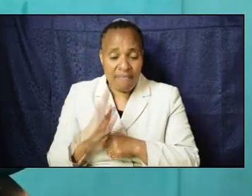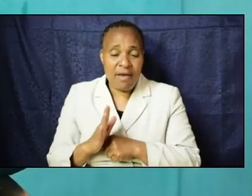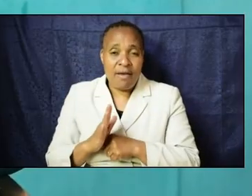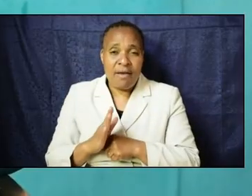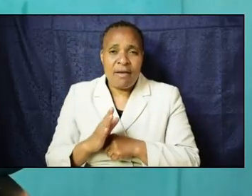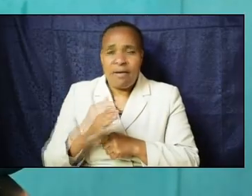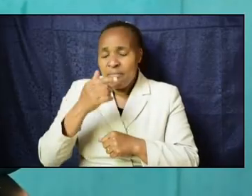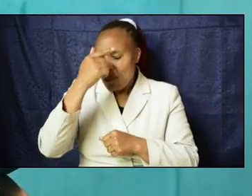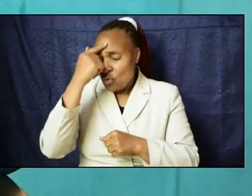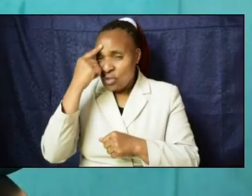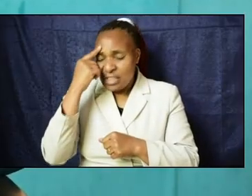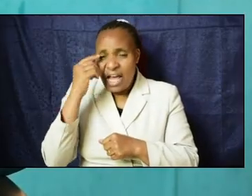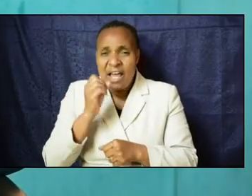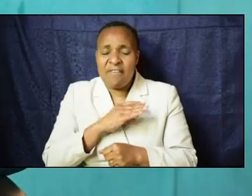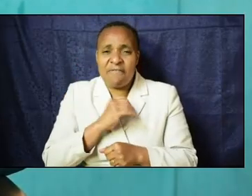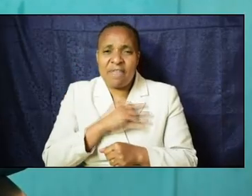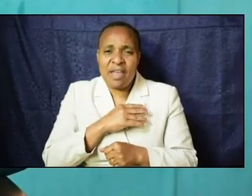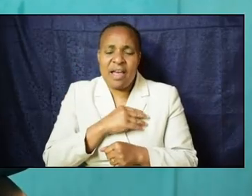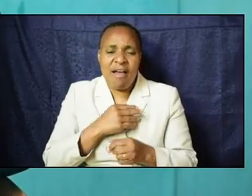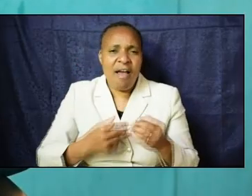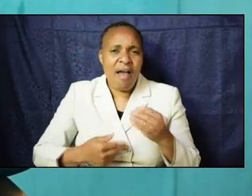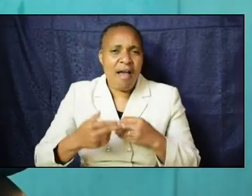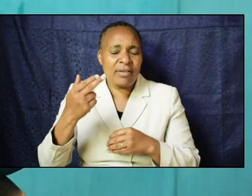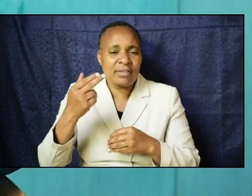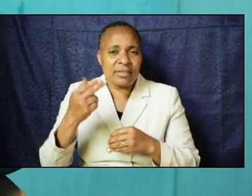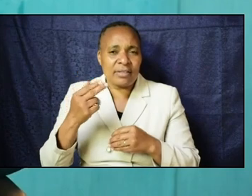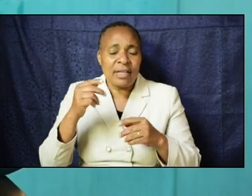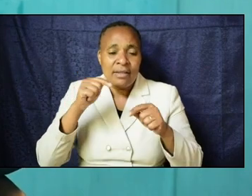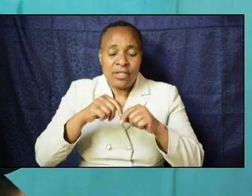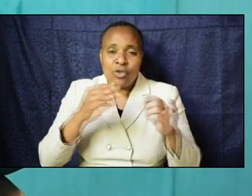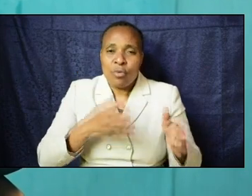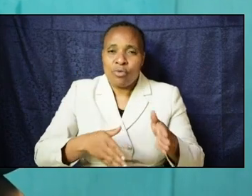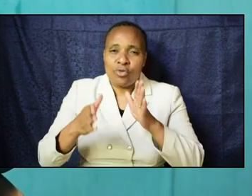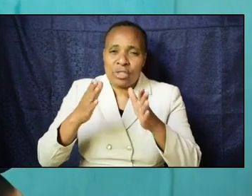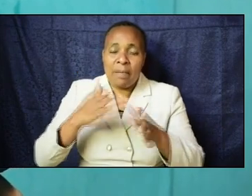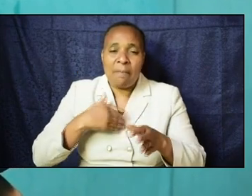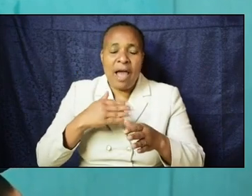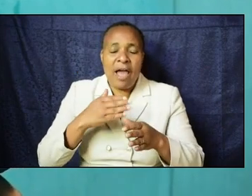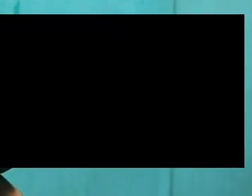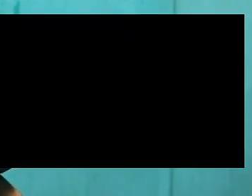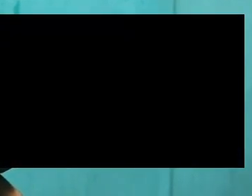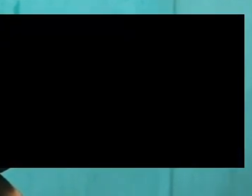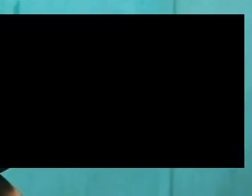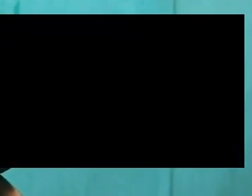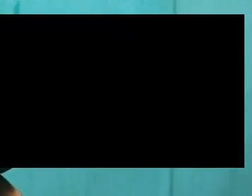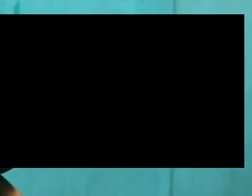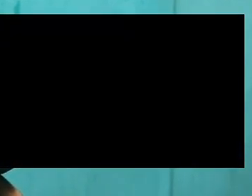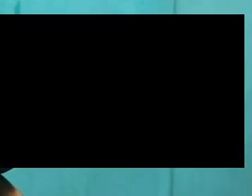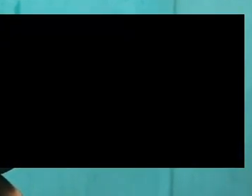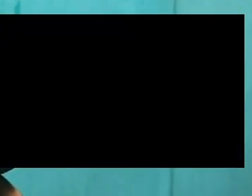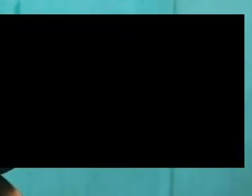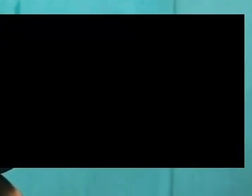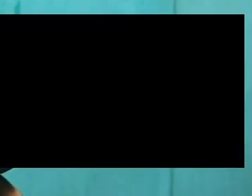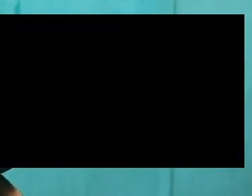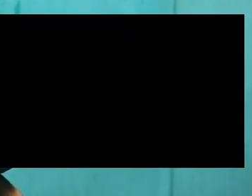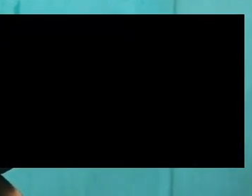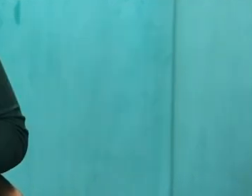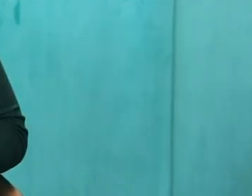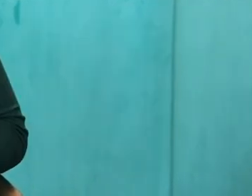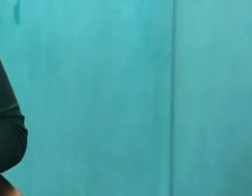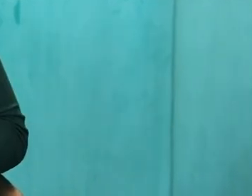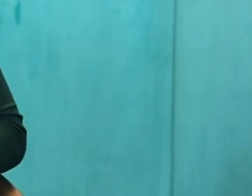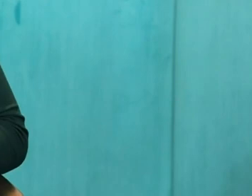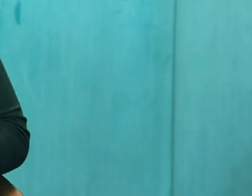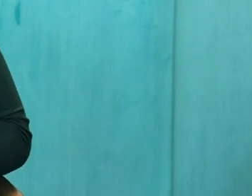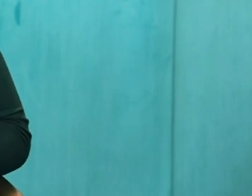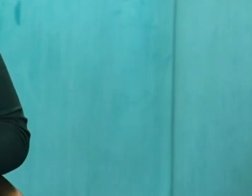I fear heights extensively. And this opportunity, my friend invited me for me to go and do bungee